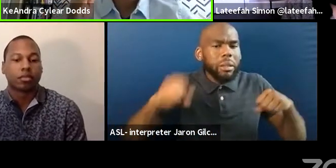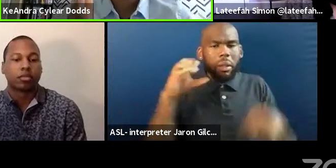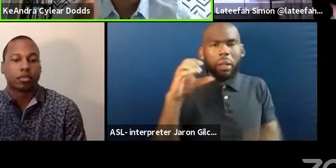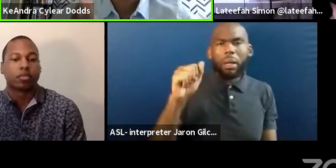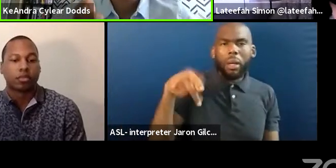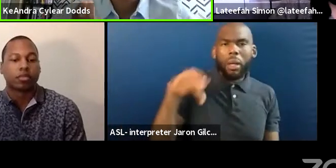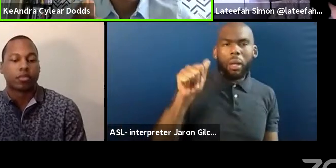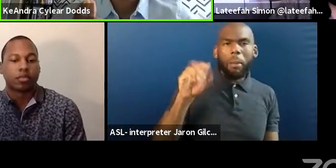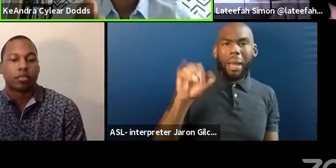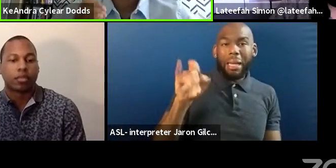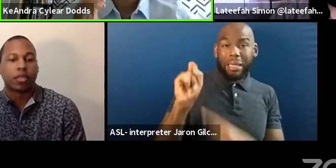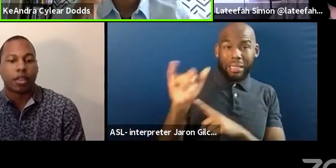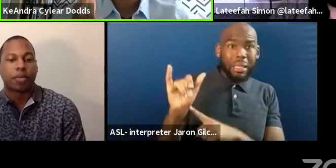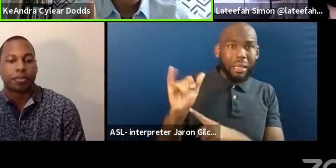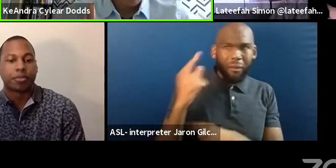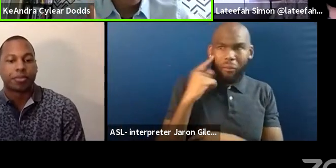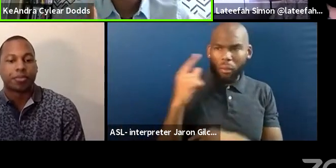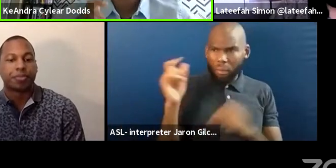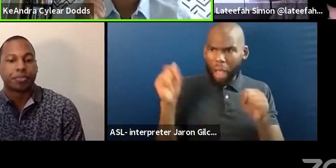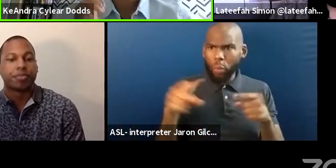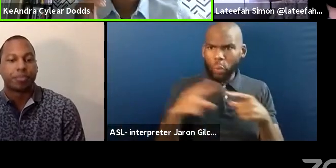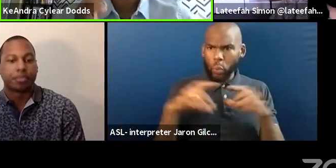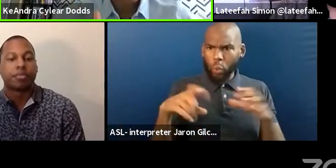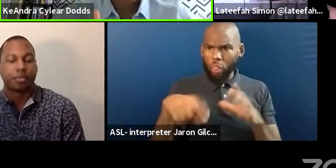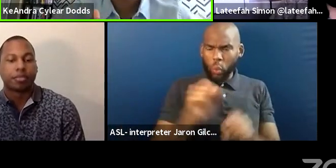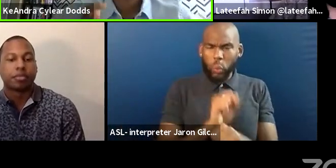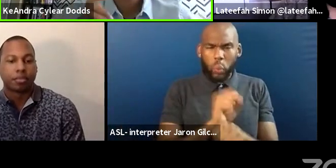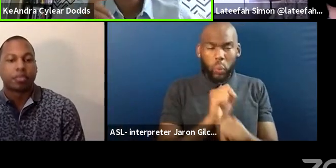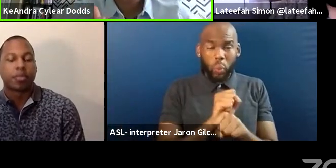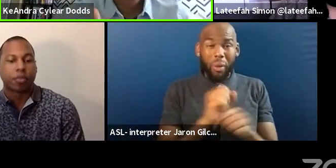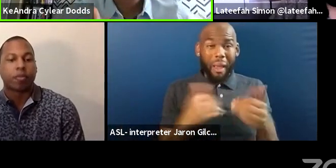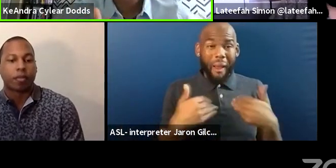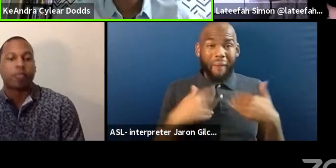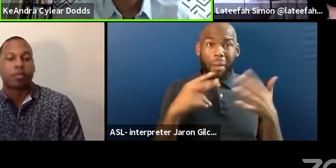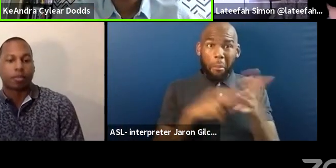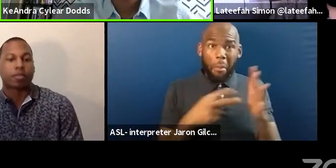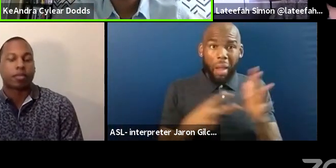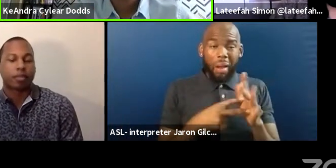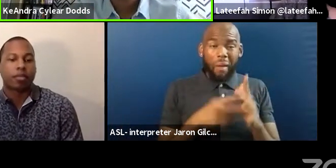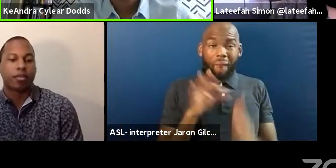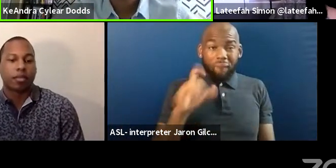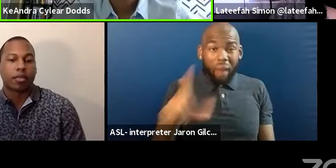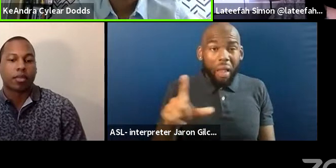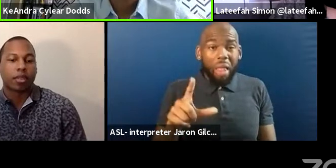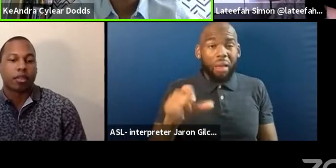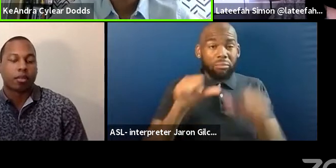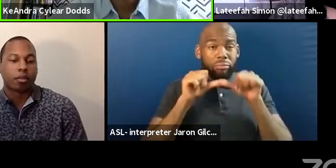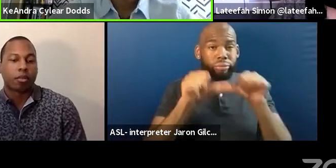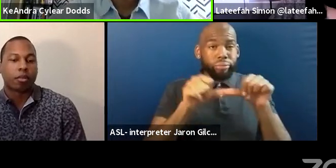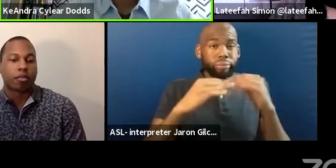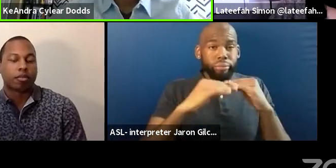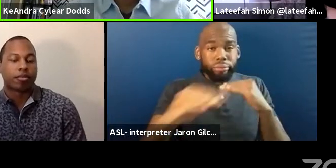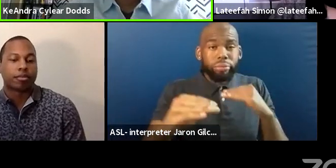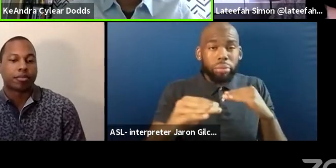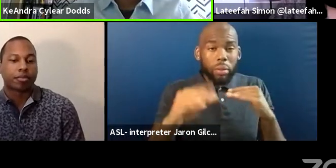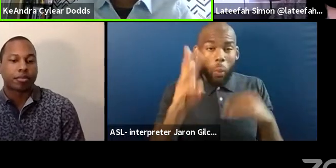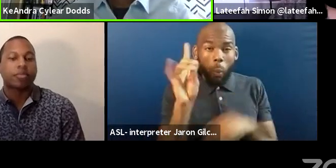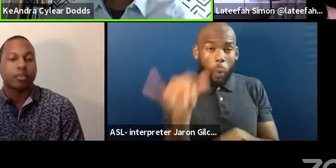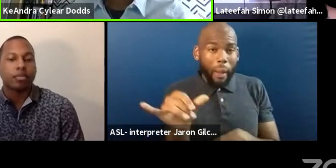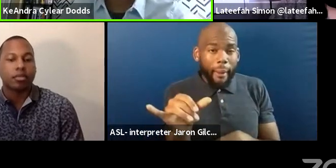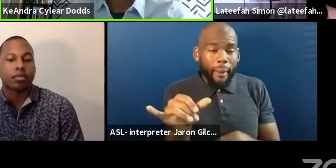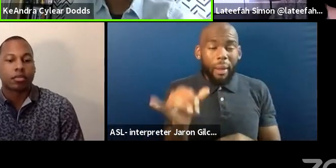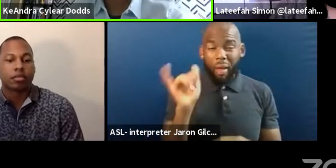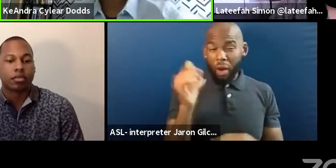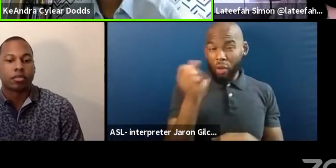staff to be able to do this work and move in a meaningful, sustainable way. So yeah, those are just a few thoughts there.